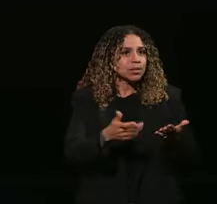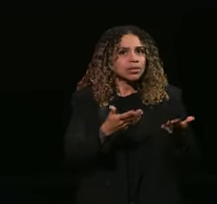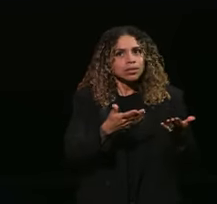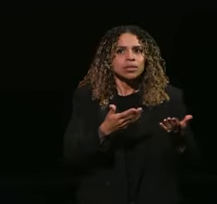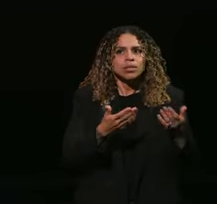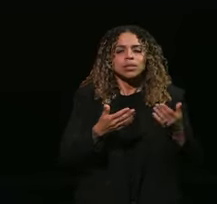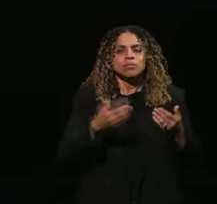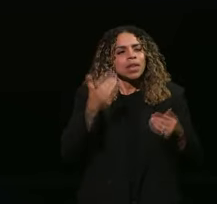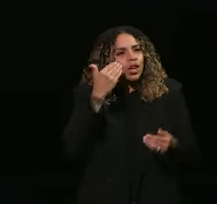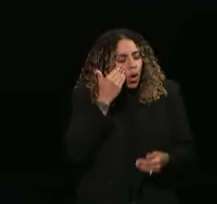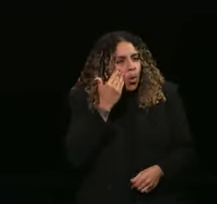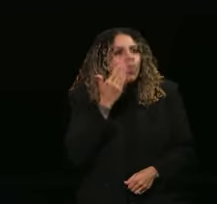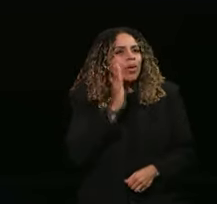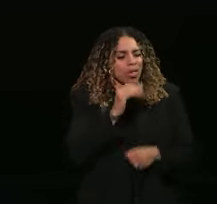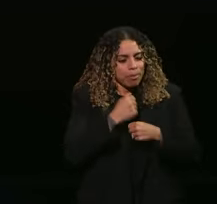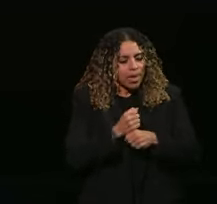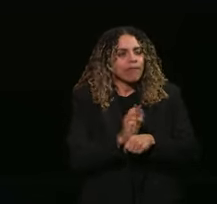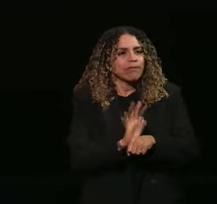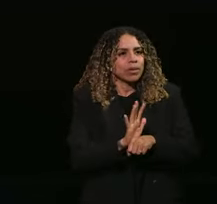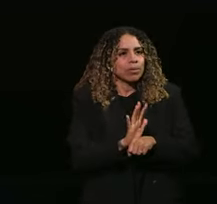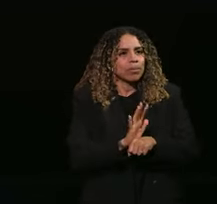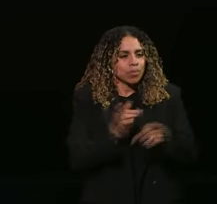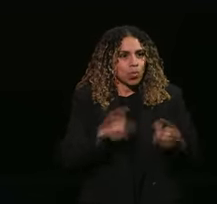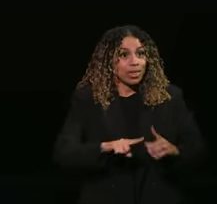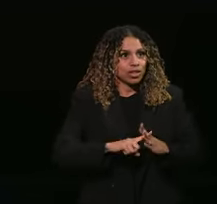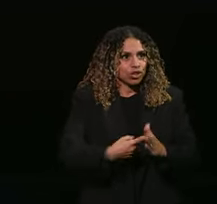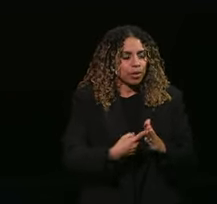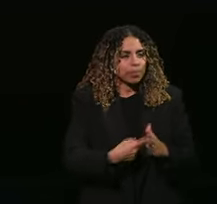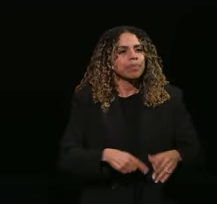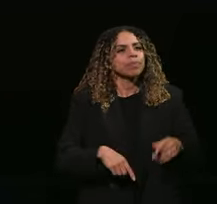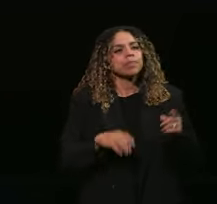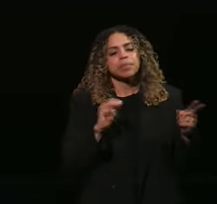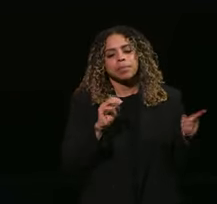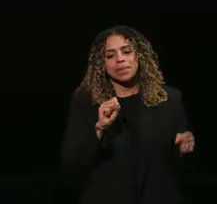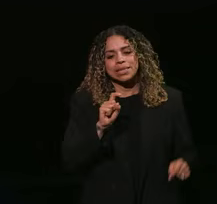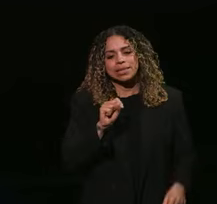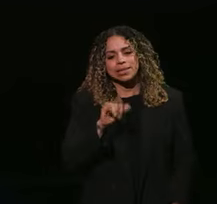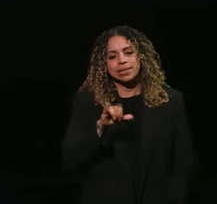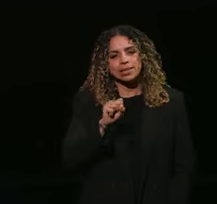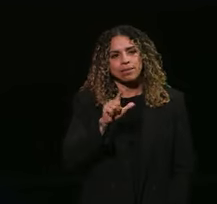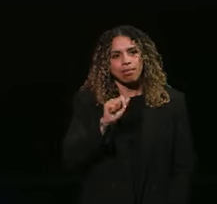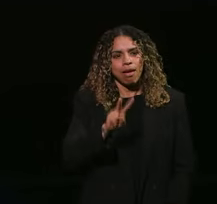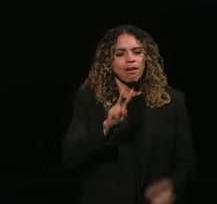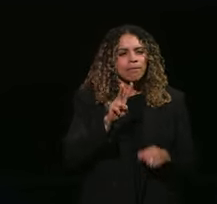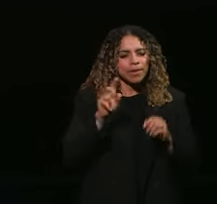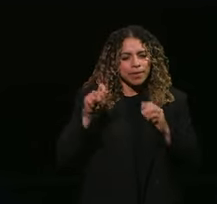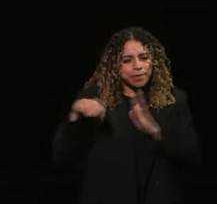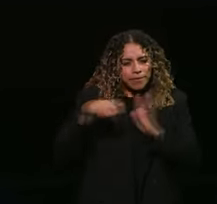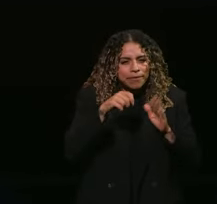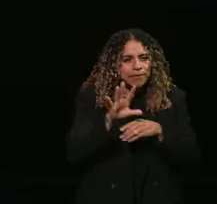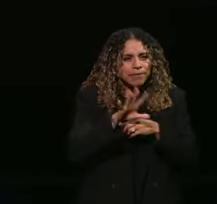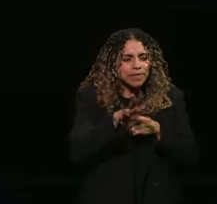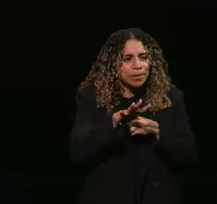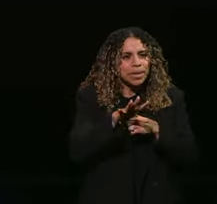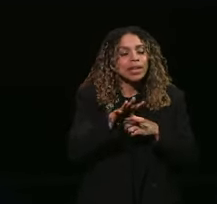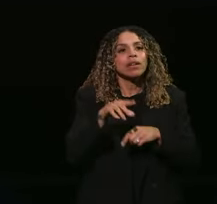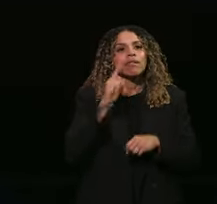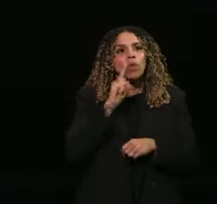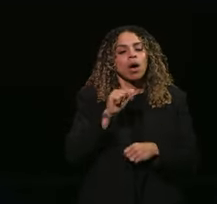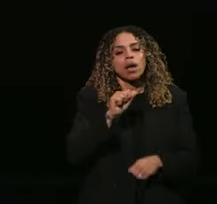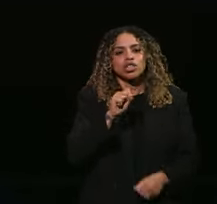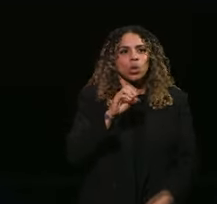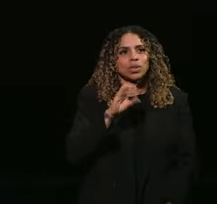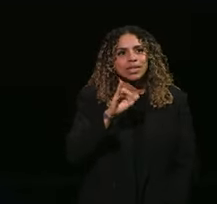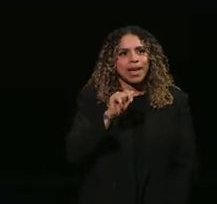to begin the process. In this case, Mstislav was filming for the Associated Press, where he's a journalist and